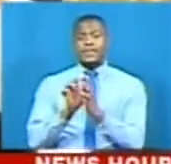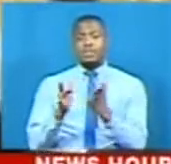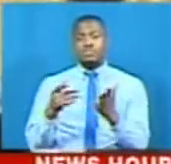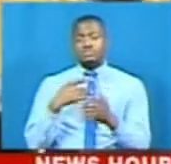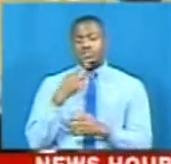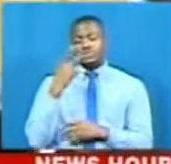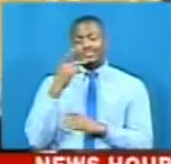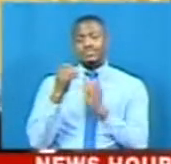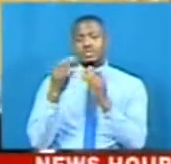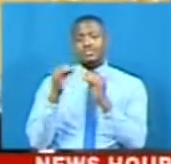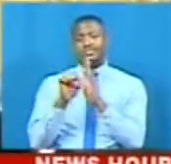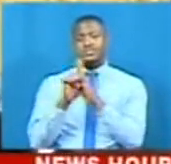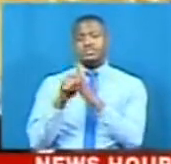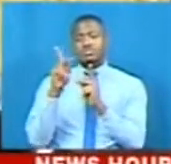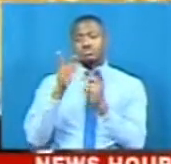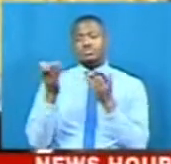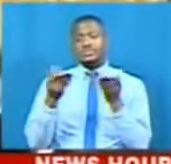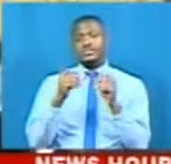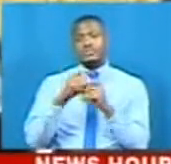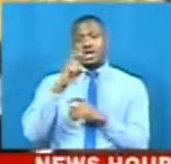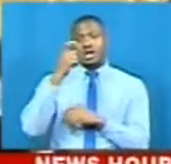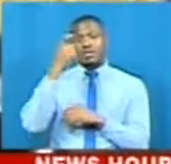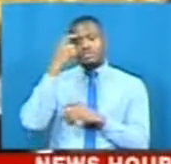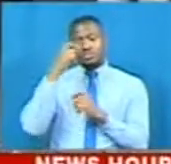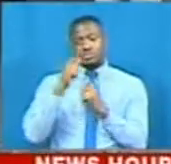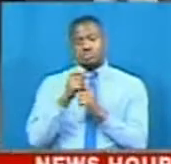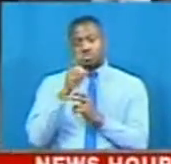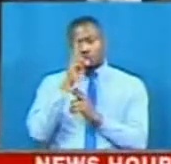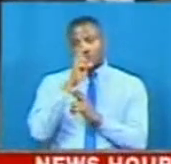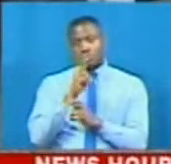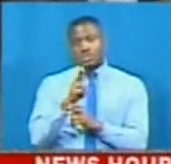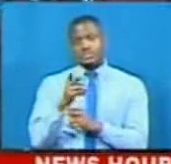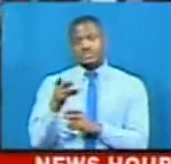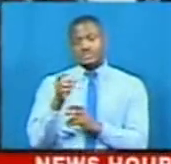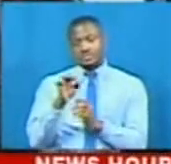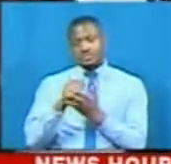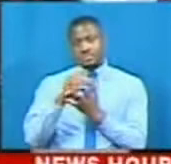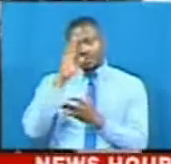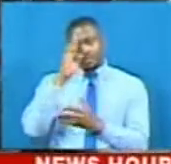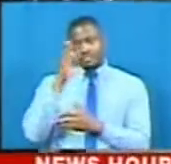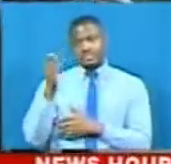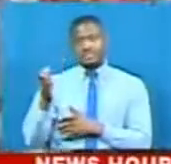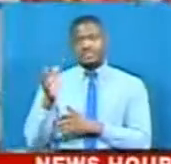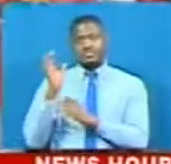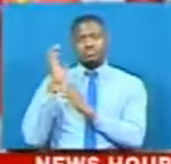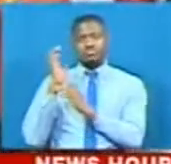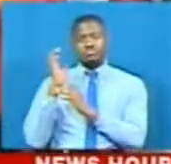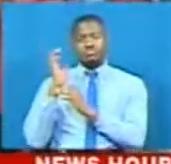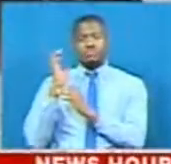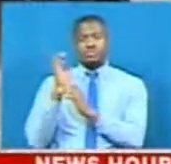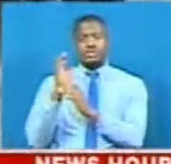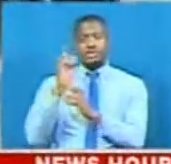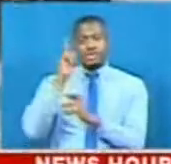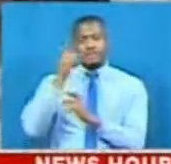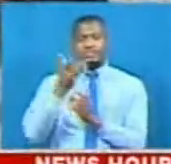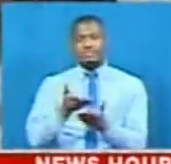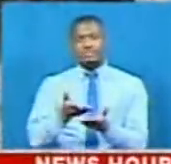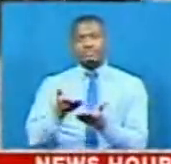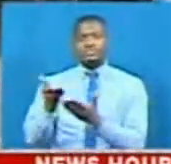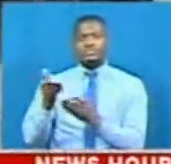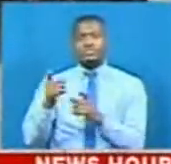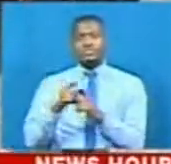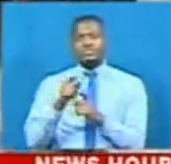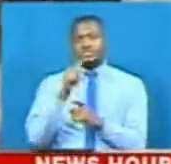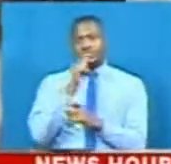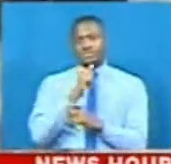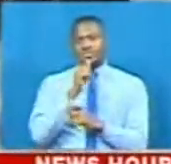In the Bible, we see examples of people who serve in government with integrity. The remains of Justice Joseph Kwame Kingsley-Nyinah was later